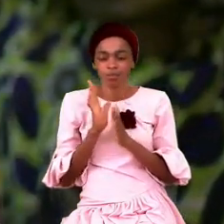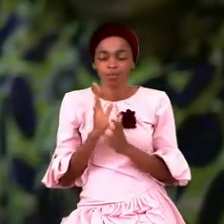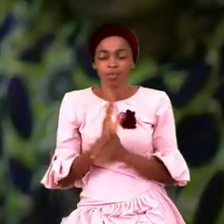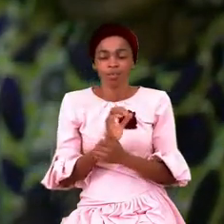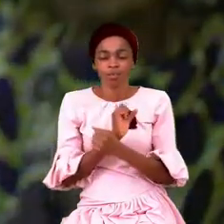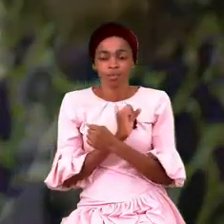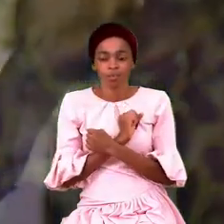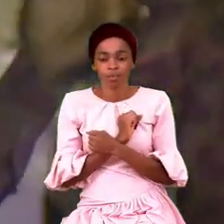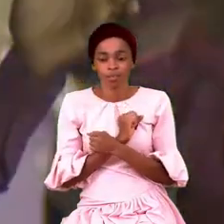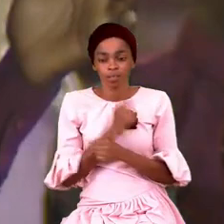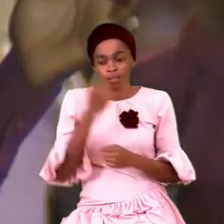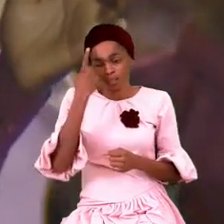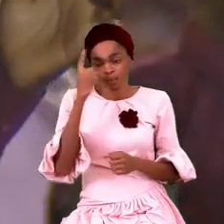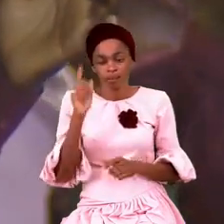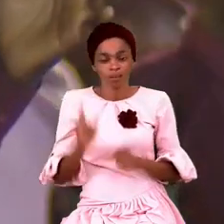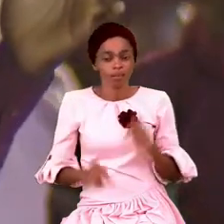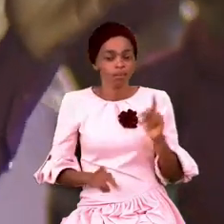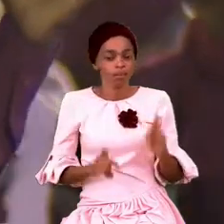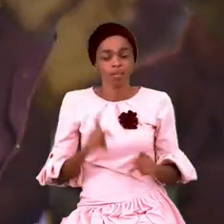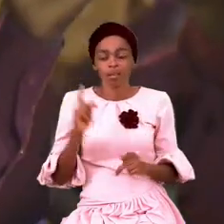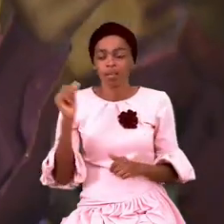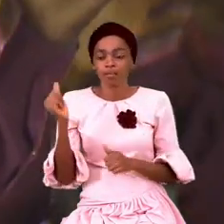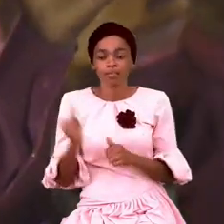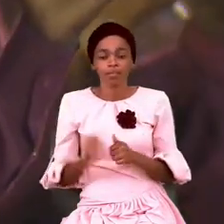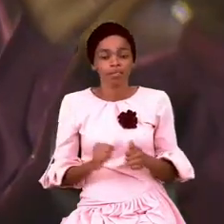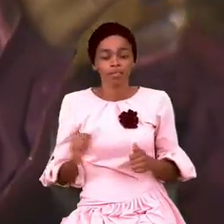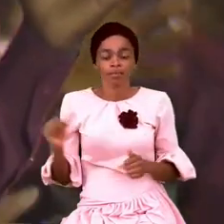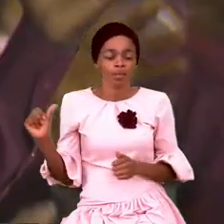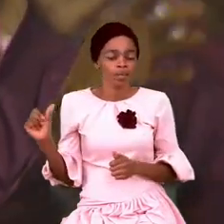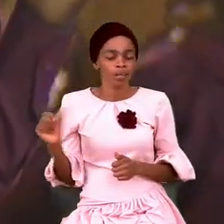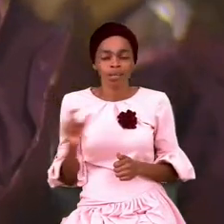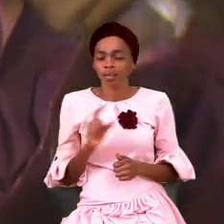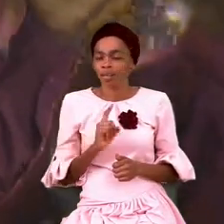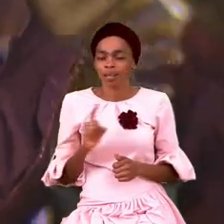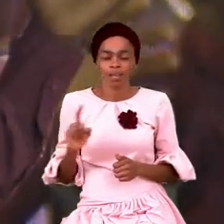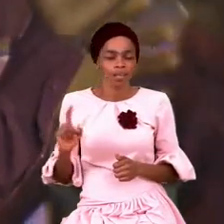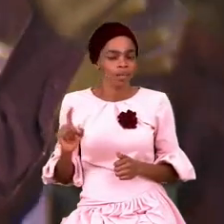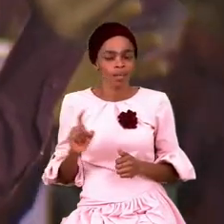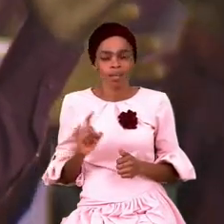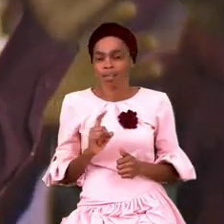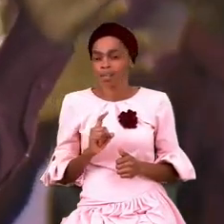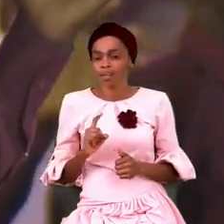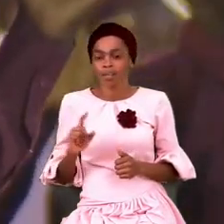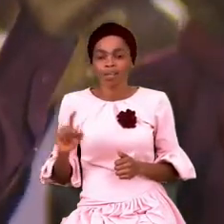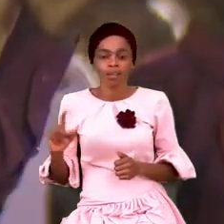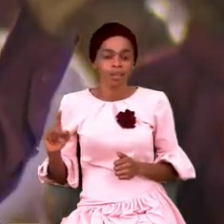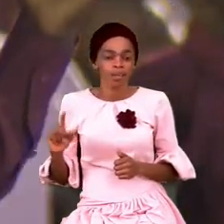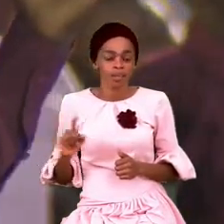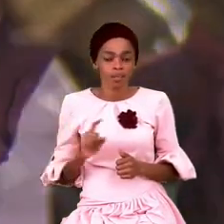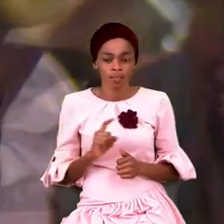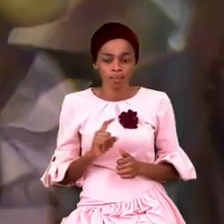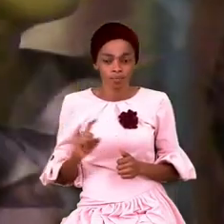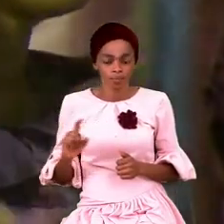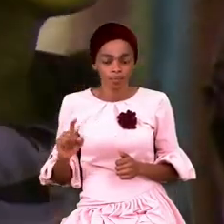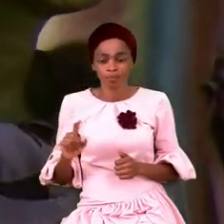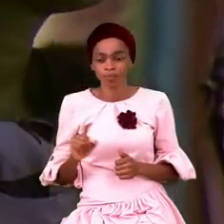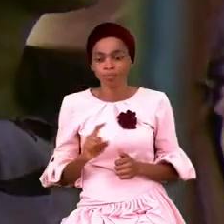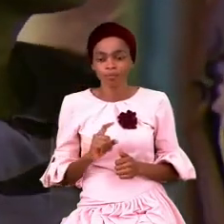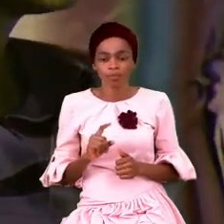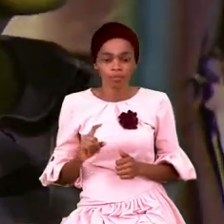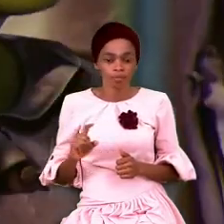everywhere. Now let's cry out. Say, oh God, oh God, hear the cry of